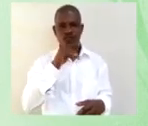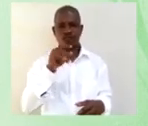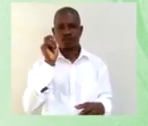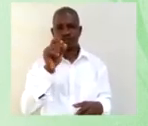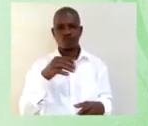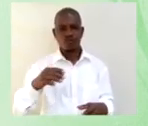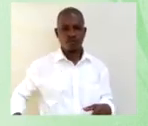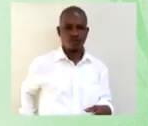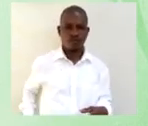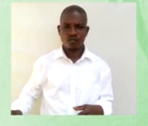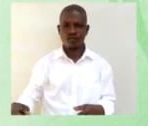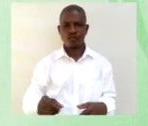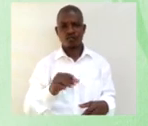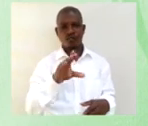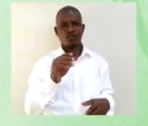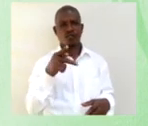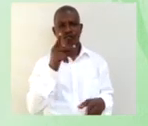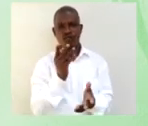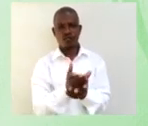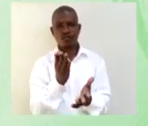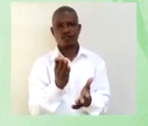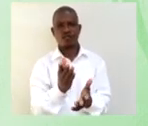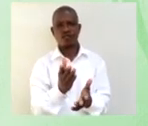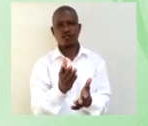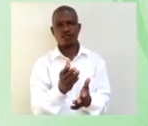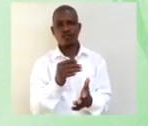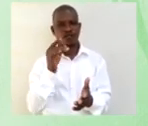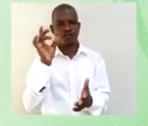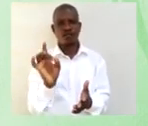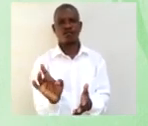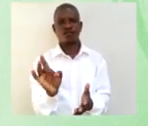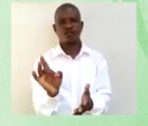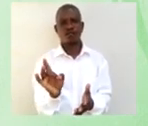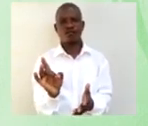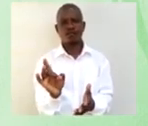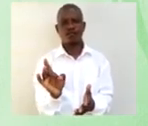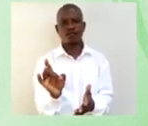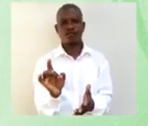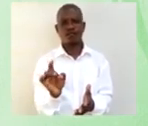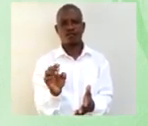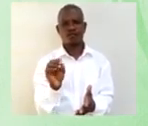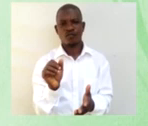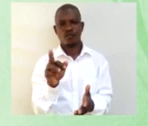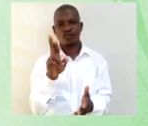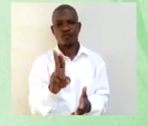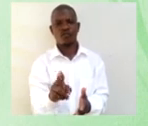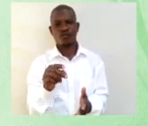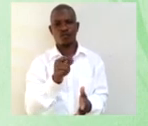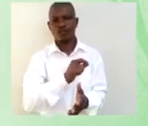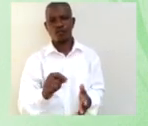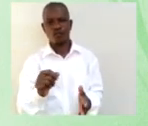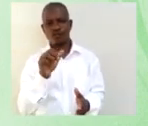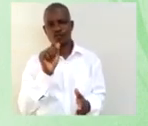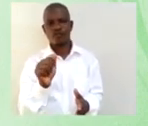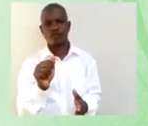C, dog. D, pause. 7. Lost, O